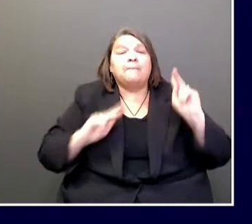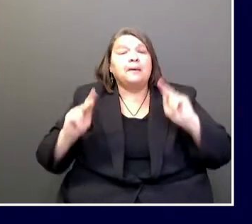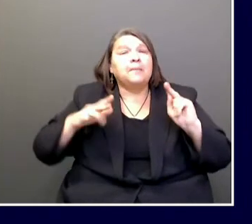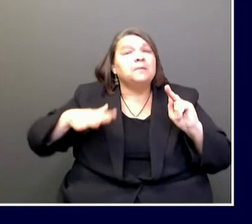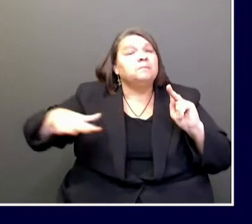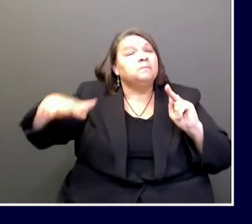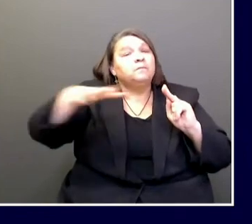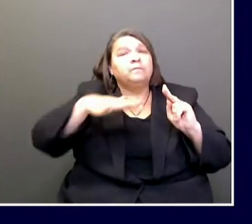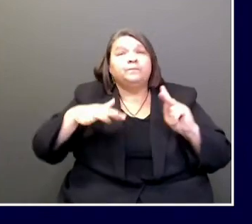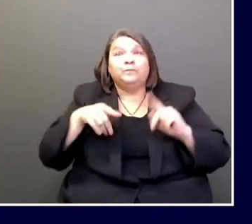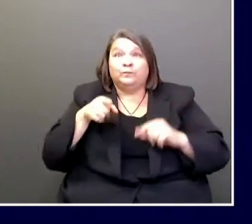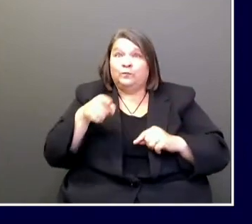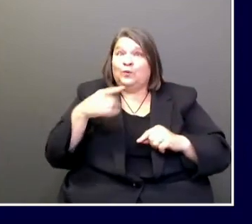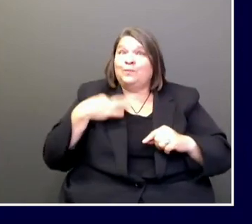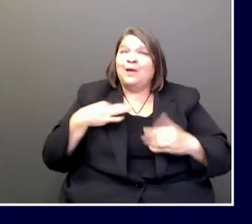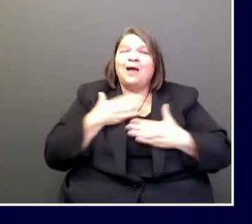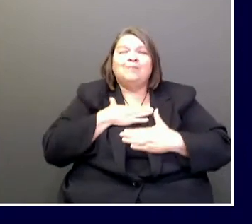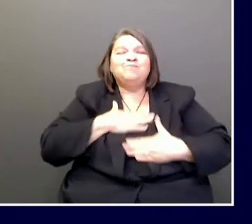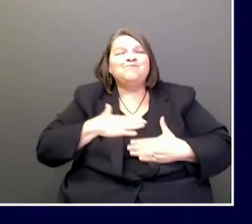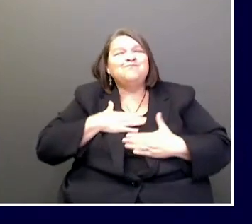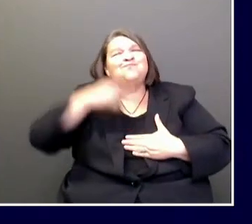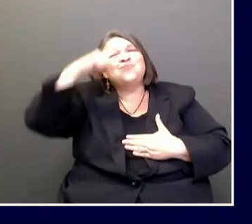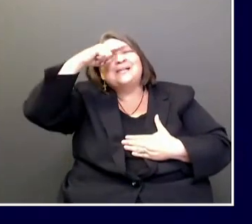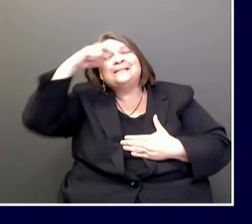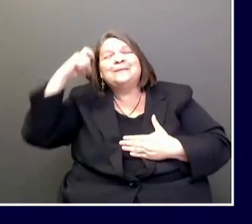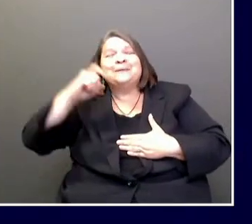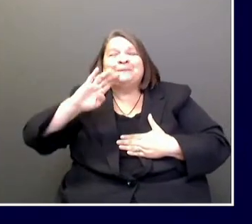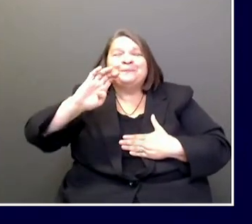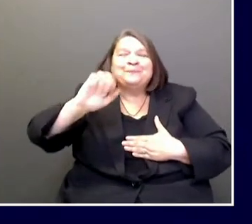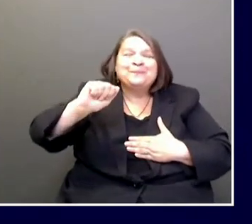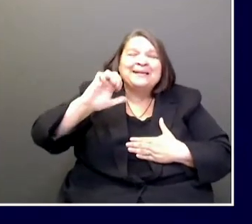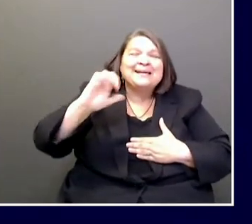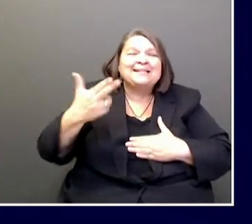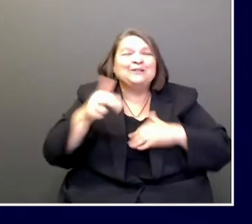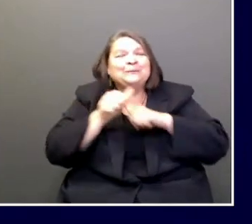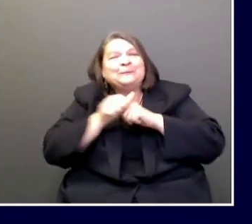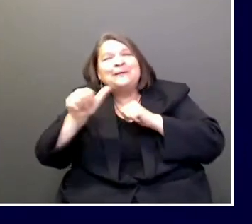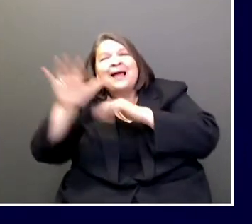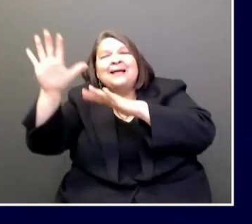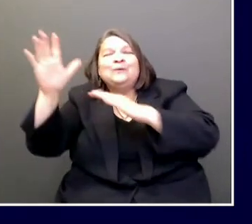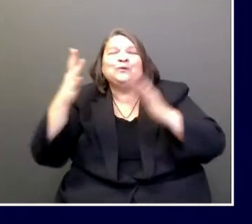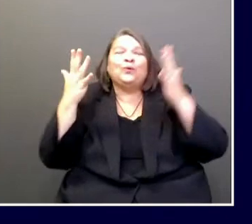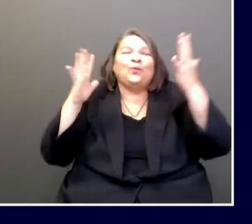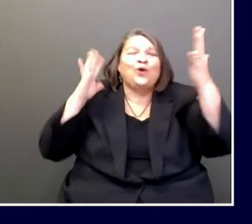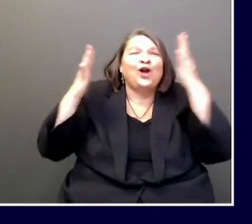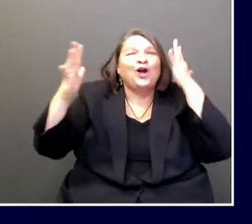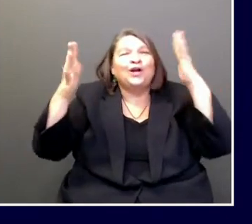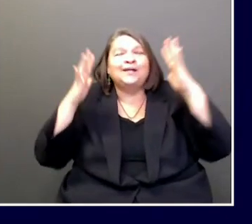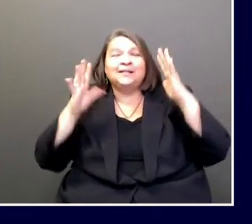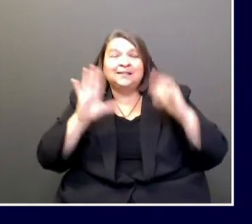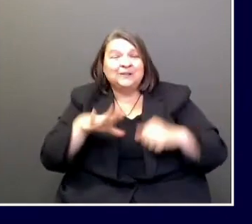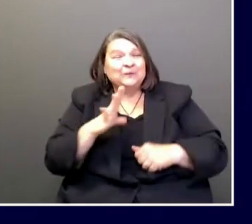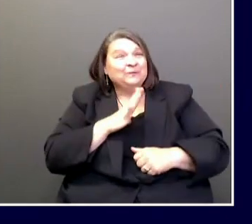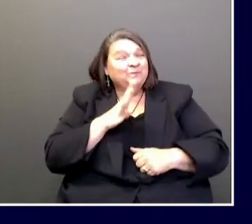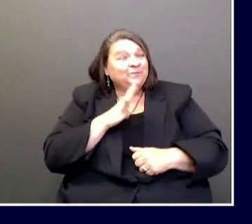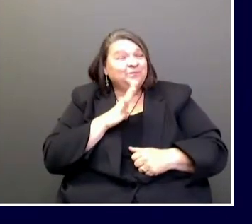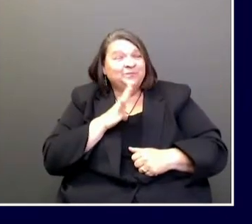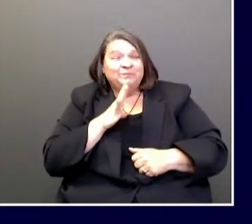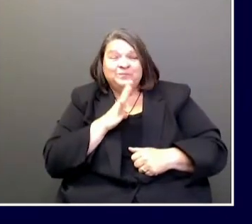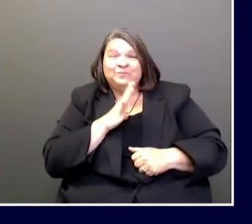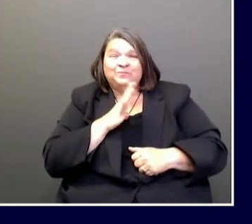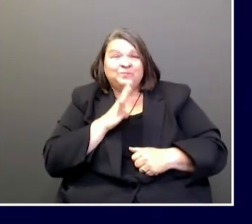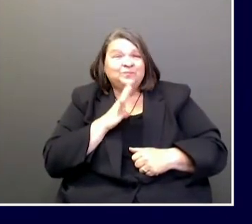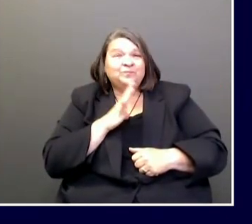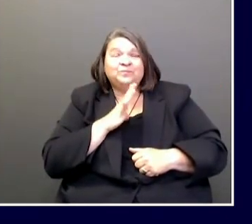the Maine summer, that hasn't changed. If you're not vaccinated, this hasn't changed